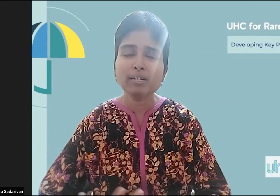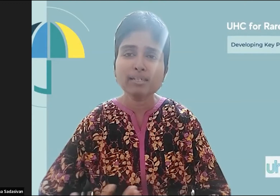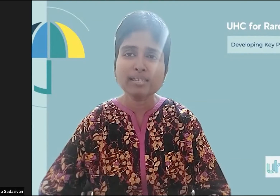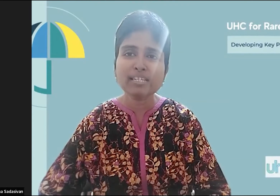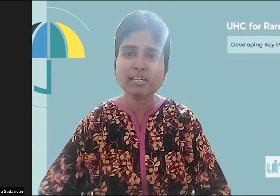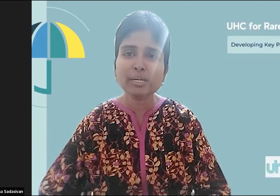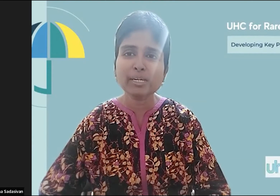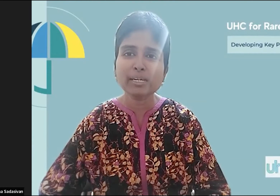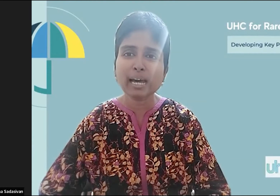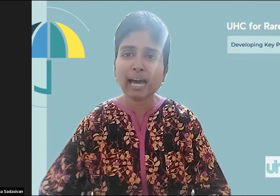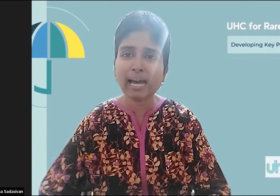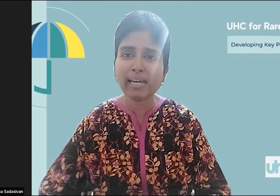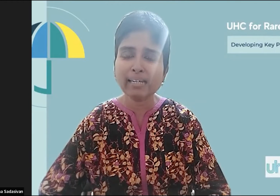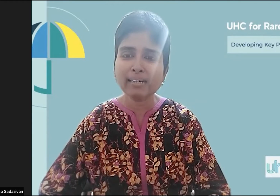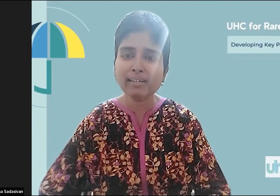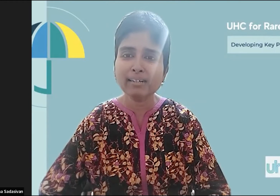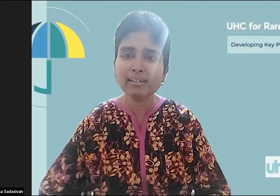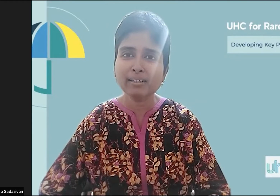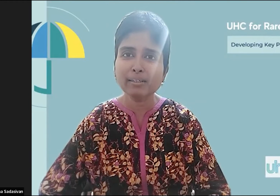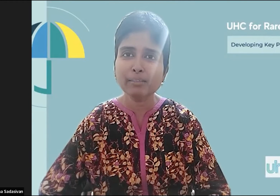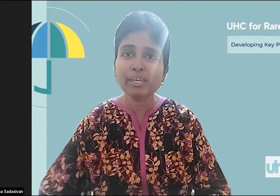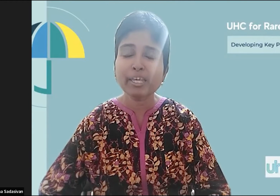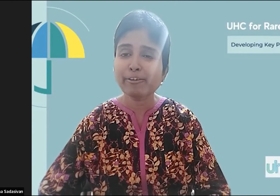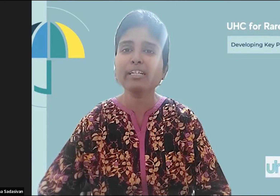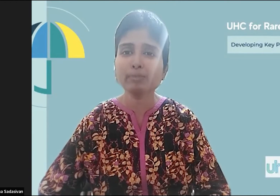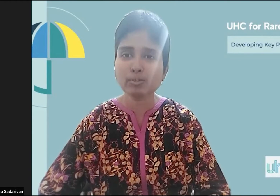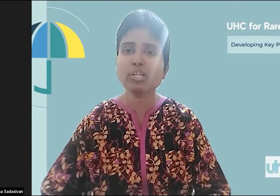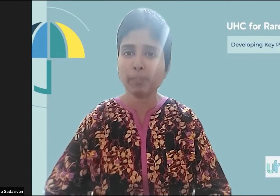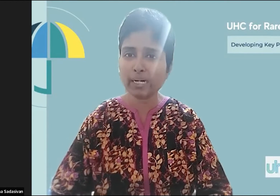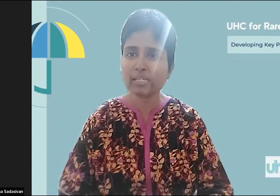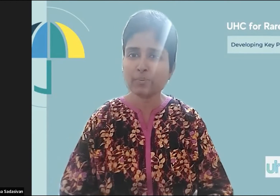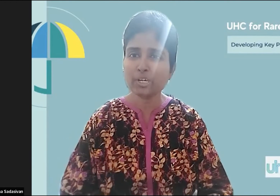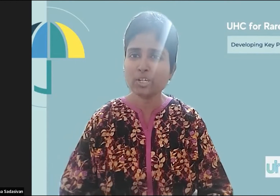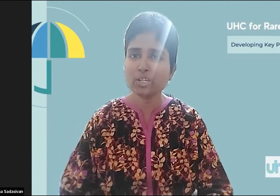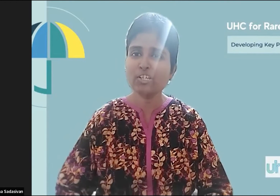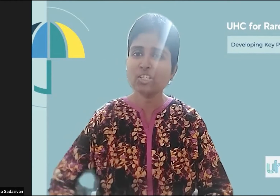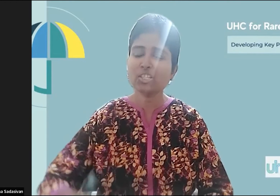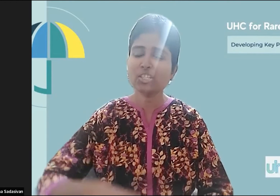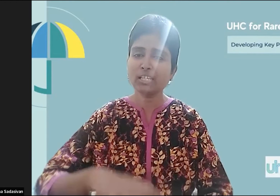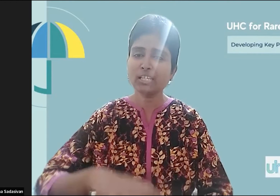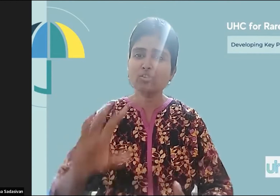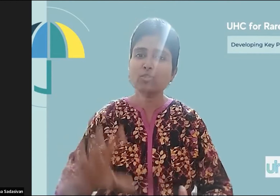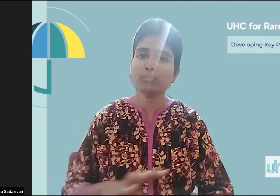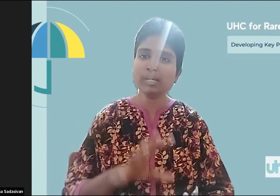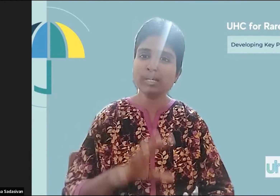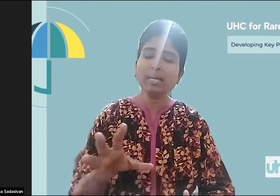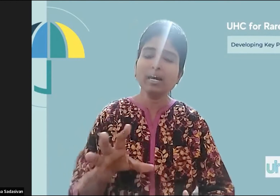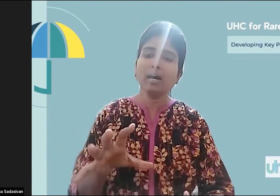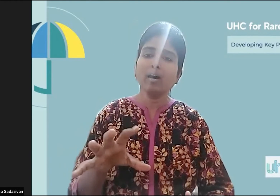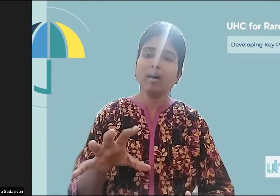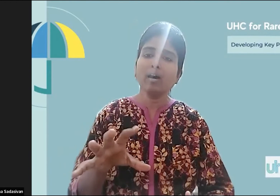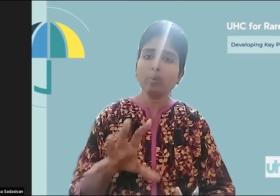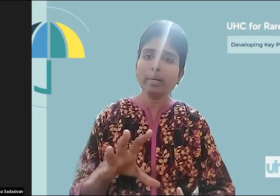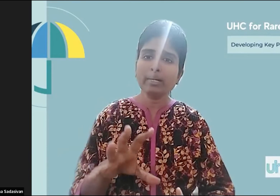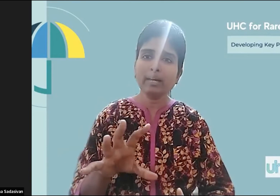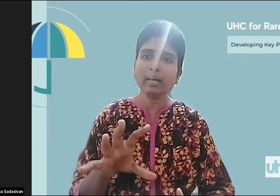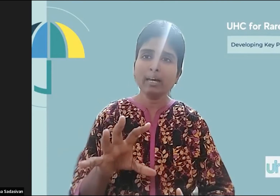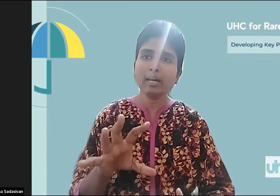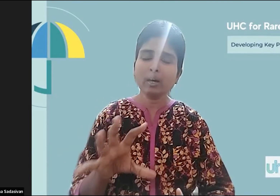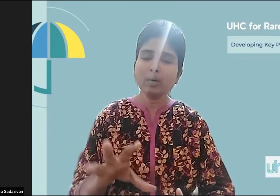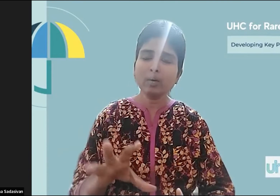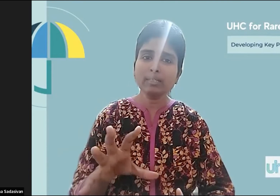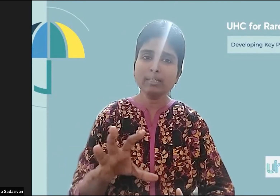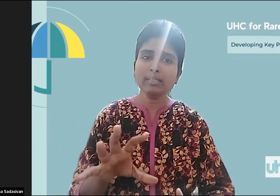a systemic and effective social participation, which needs to be